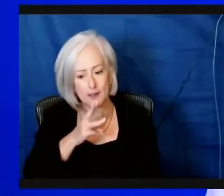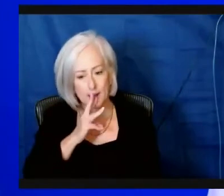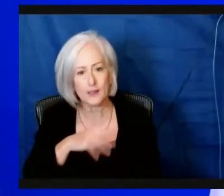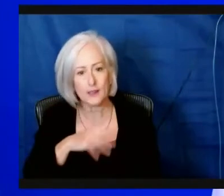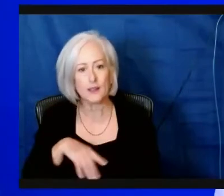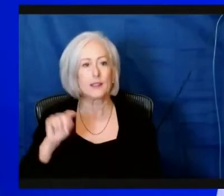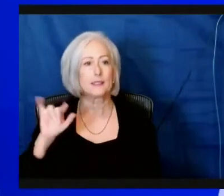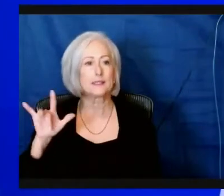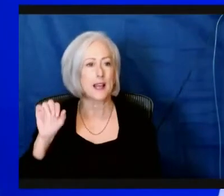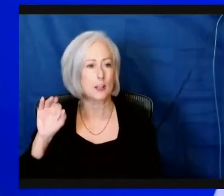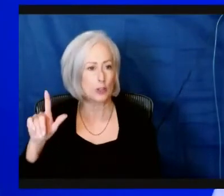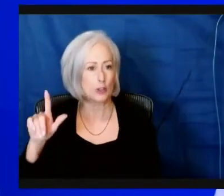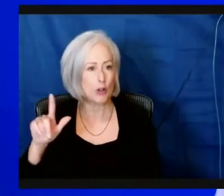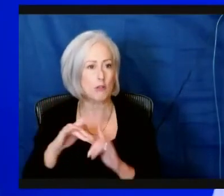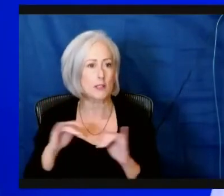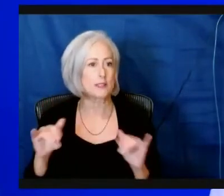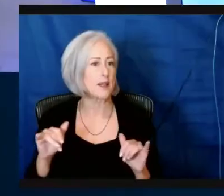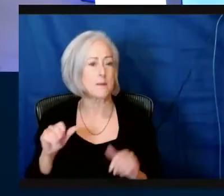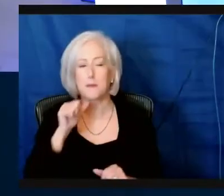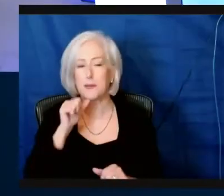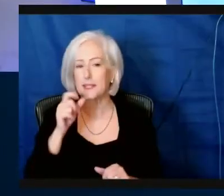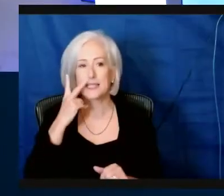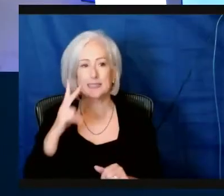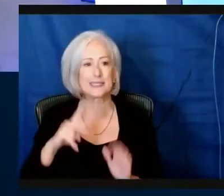second course of Paxlovid.